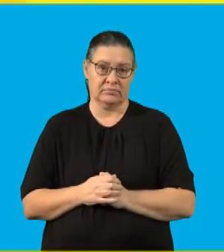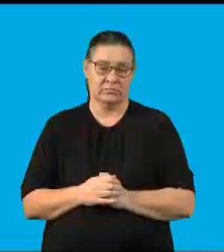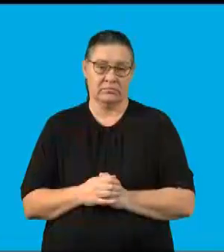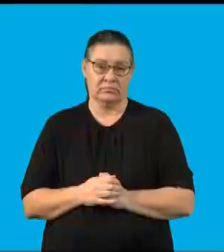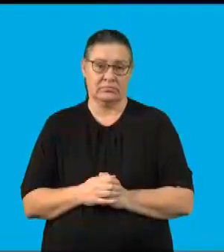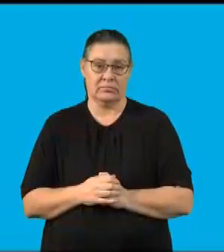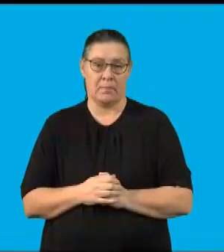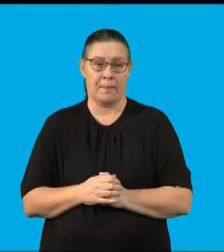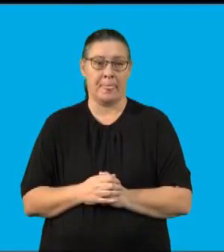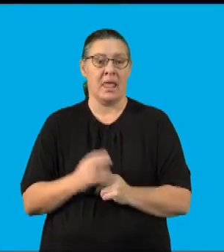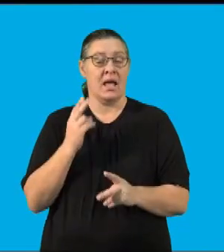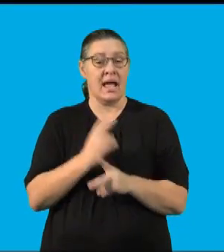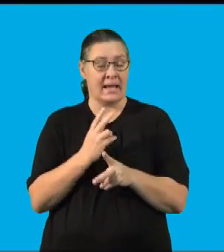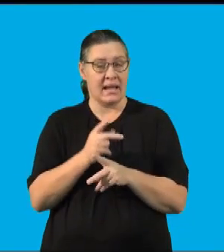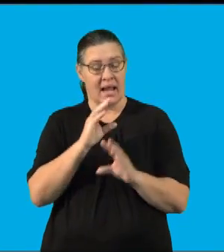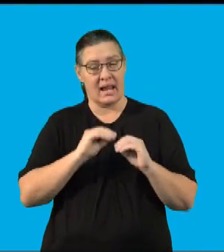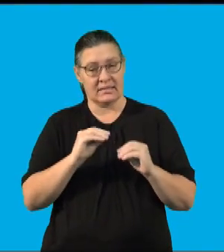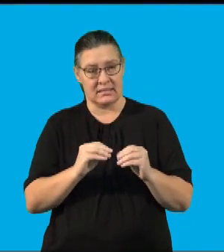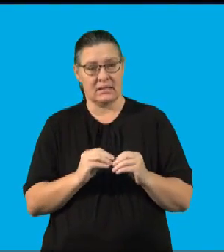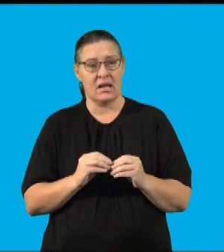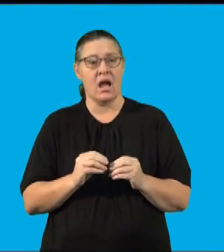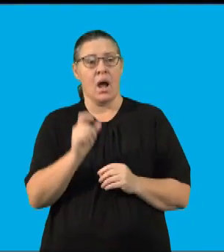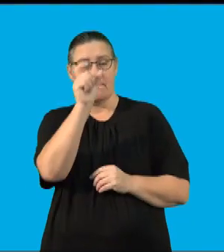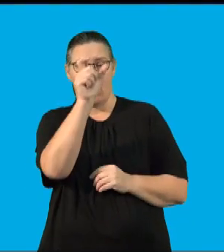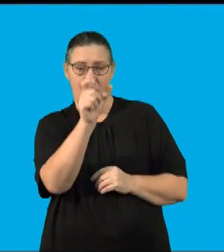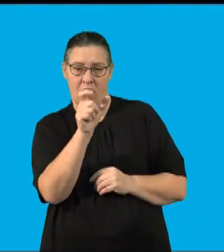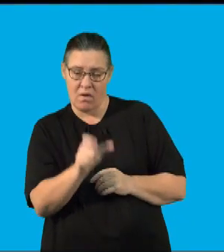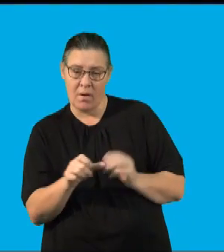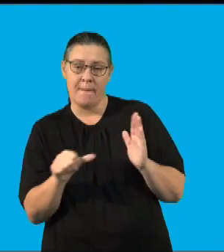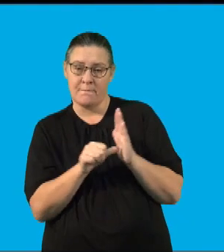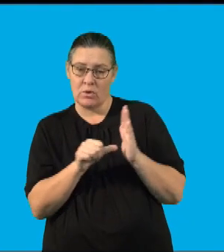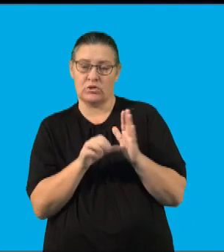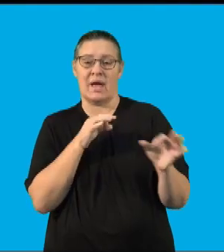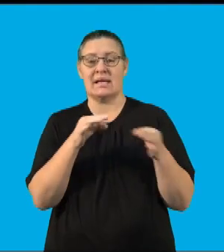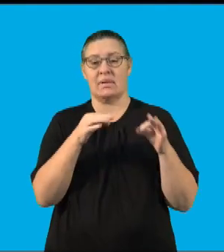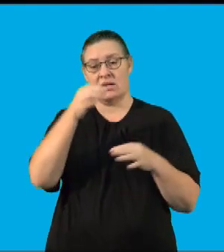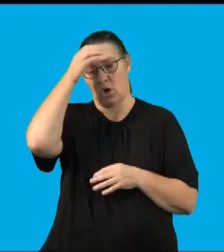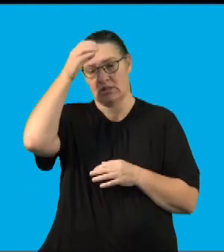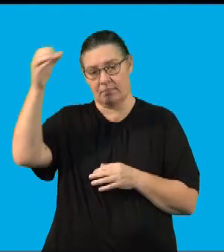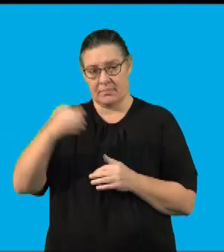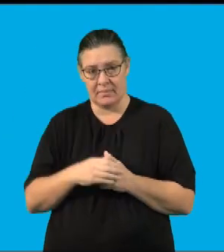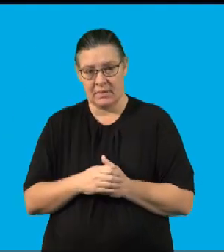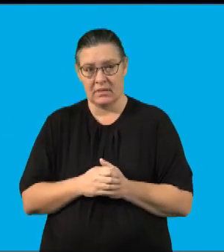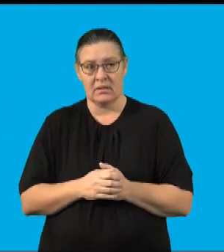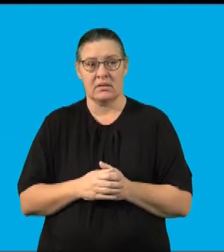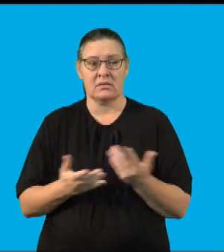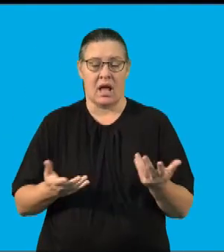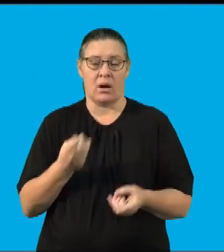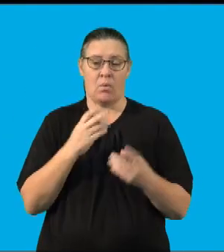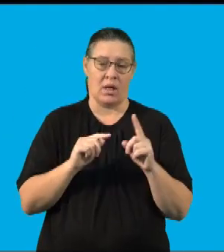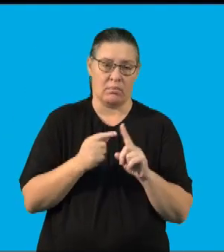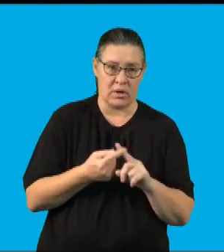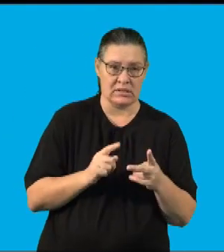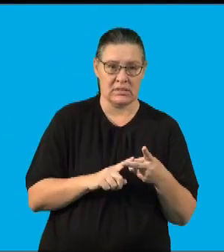Now, again, in this lesson, there were certain keywords that we used to better explain certain concepts, words such as boiling